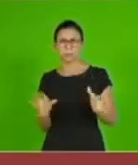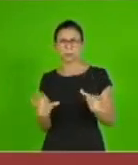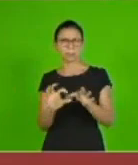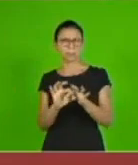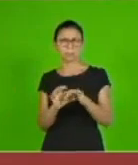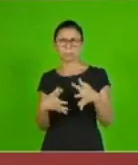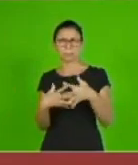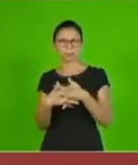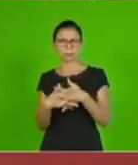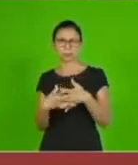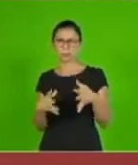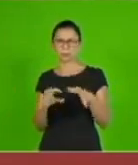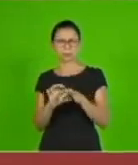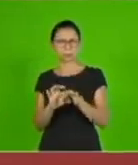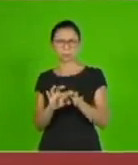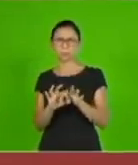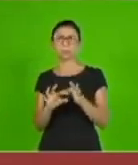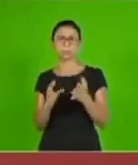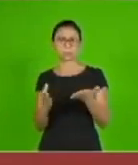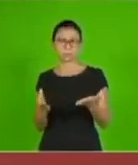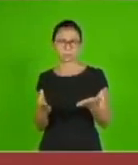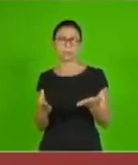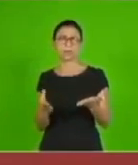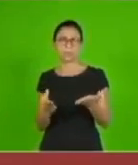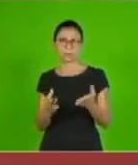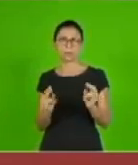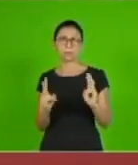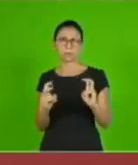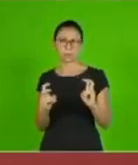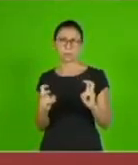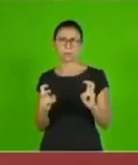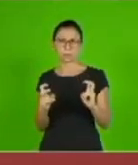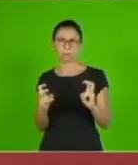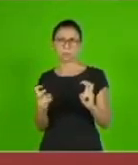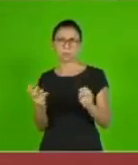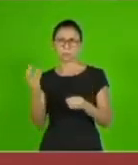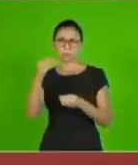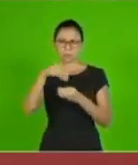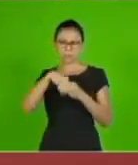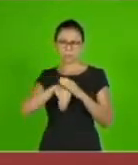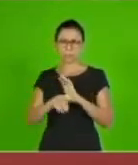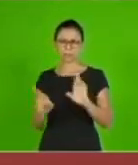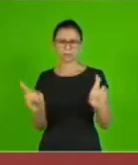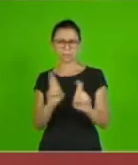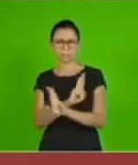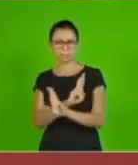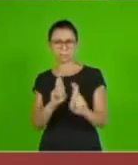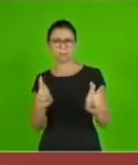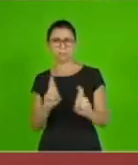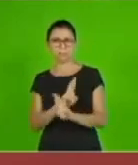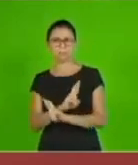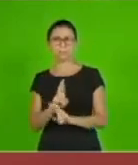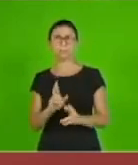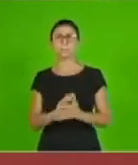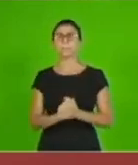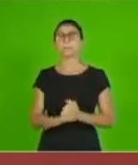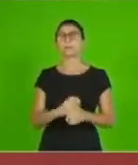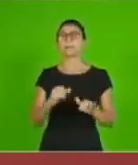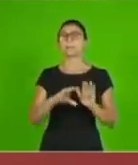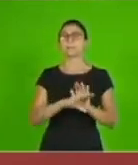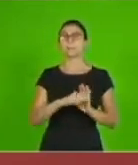things that you might need to know to understand the message, all of the things surrounding the message, the central